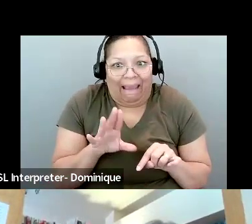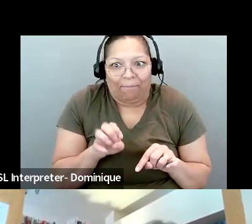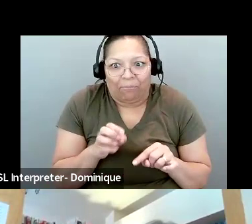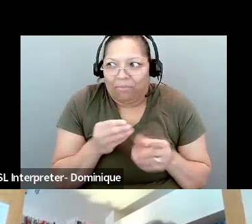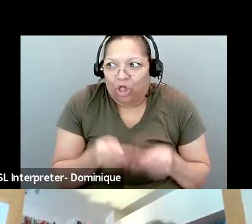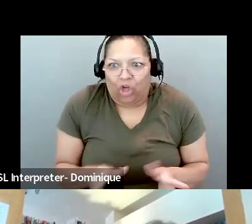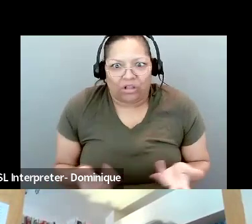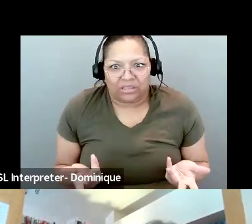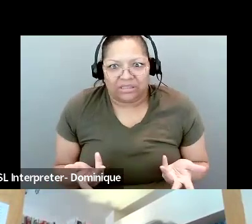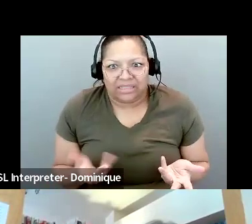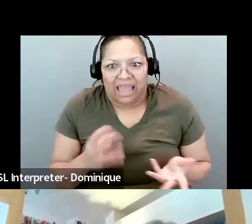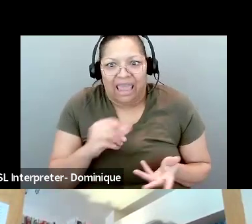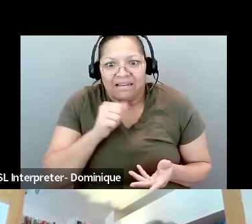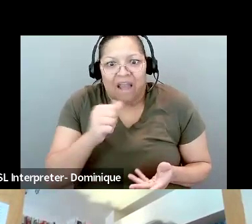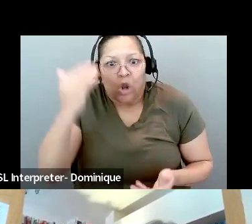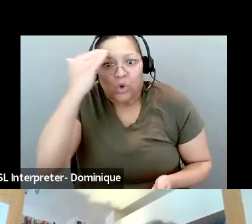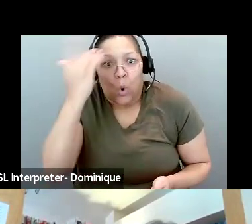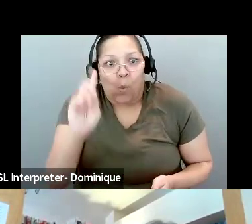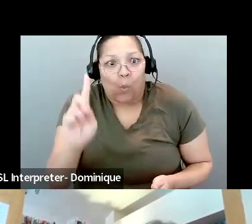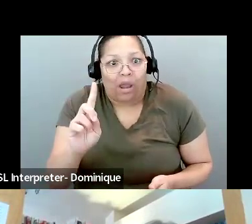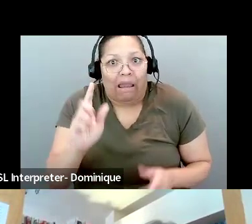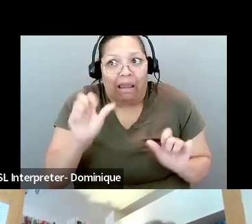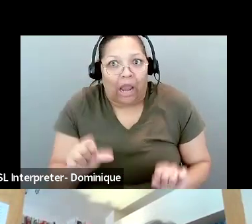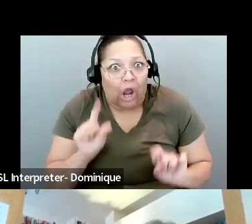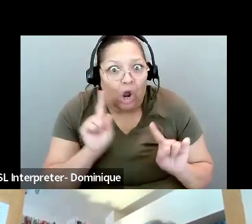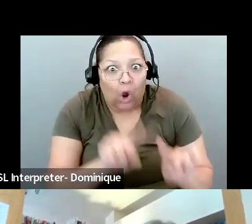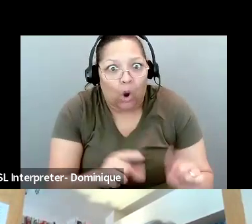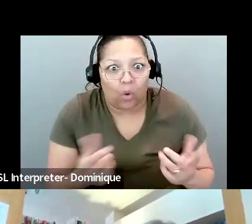and not know where they can go. And